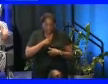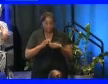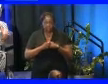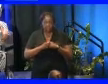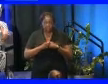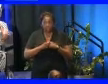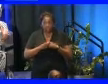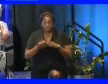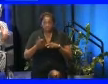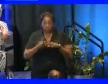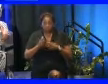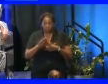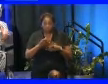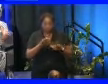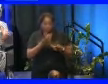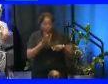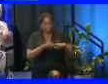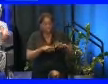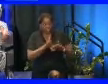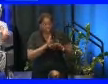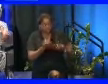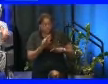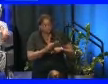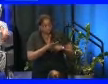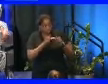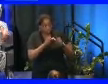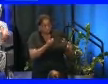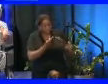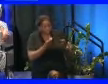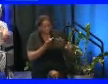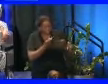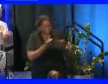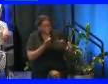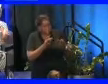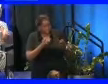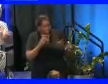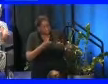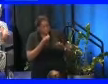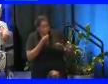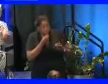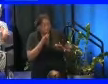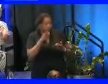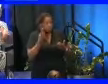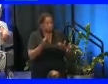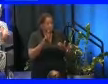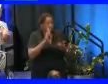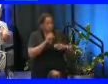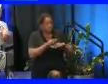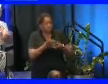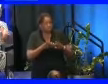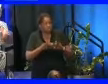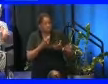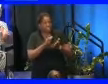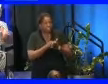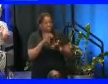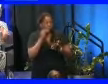Mr. Gardner, but we can't help you today. But you keep on, coming back. if you need some food or if you need, I'm gonna send you a place to go. And